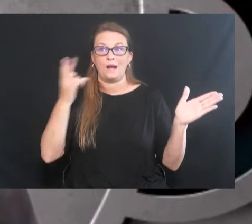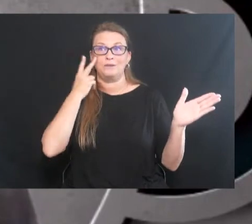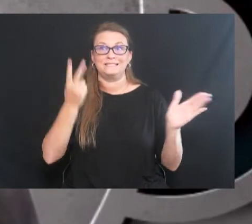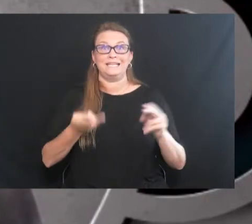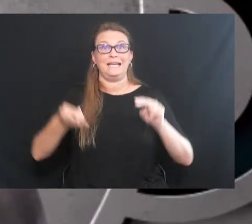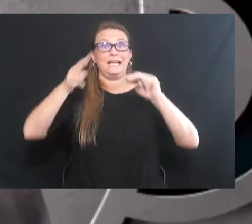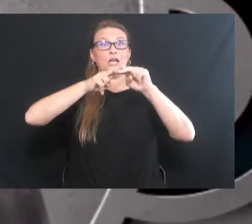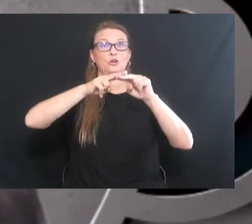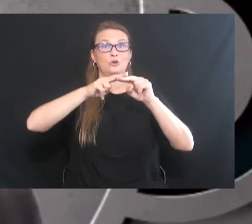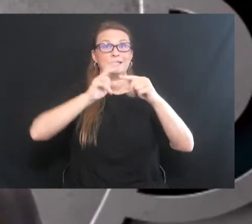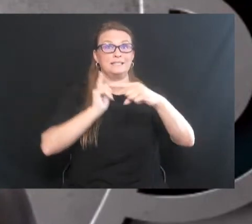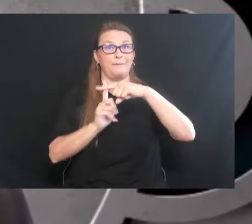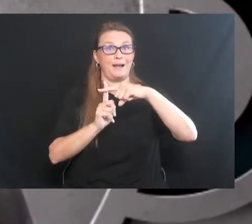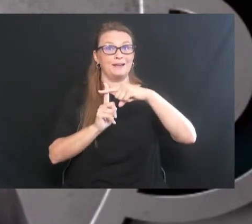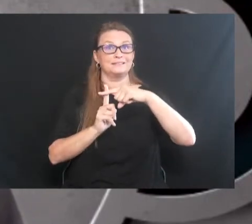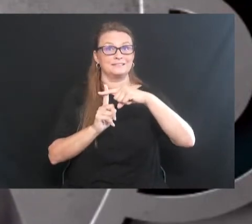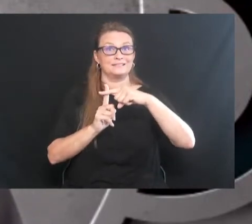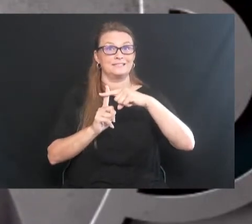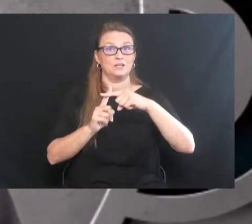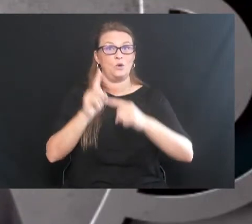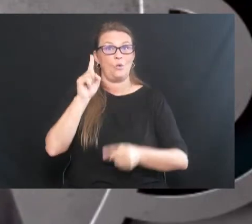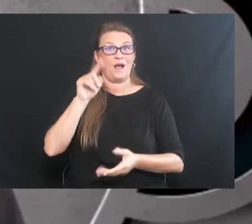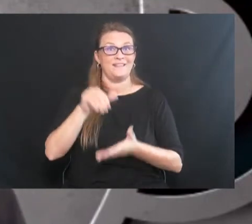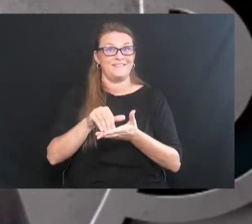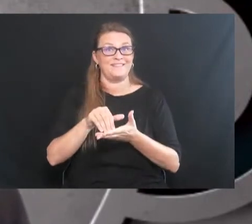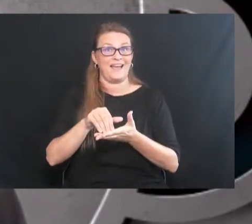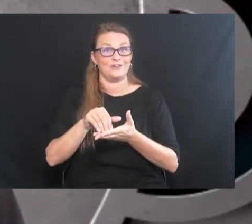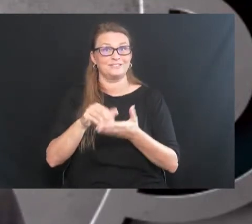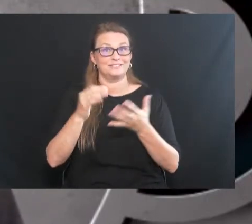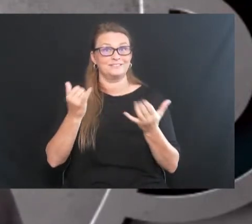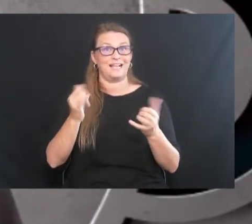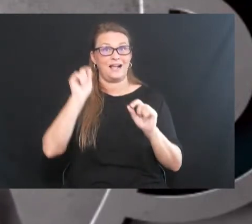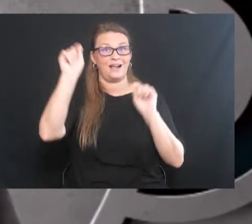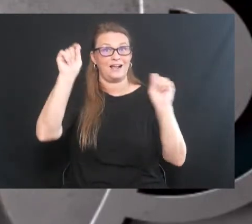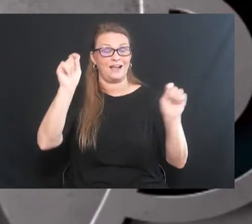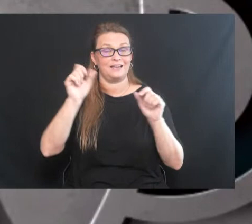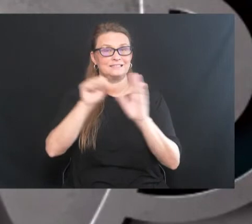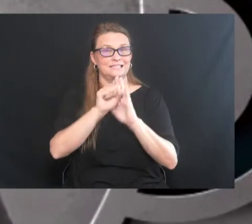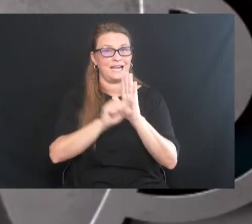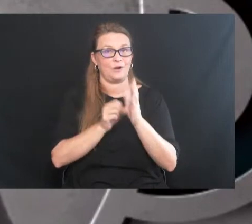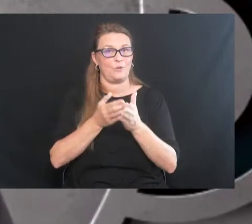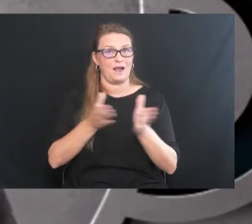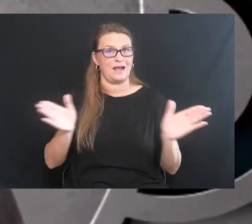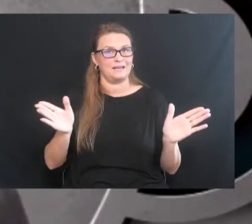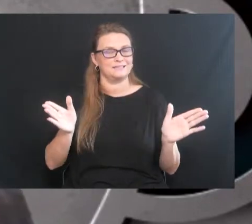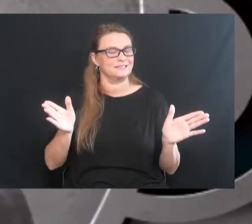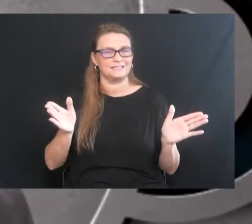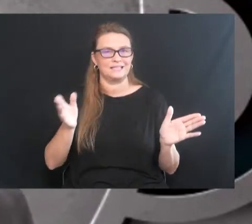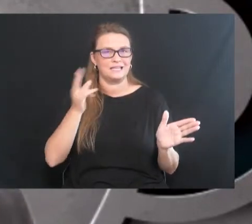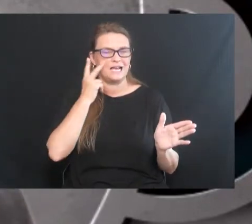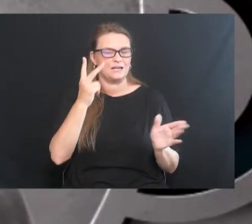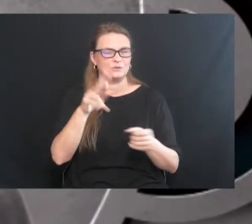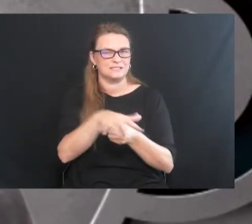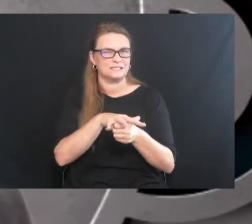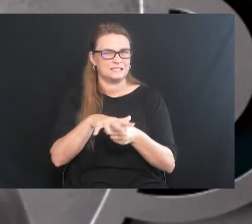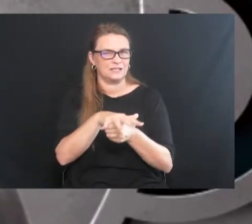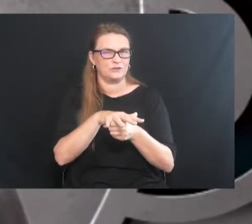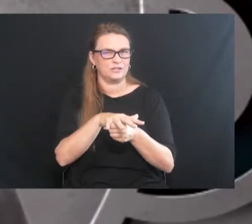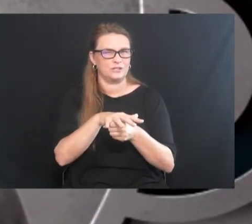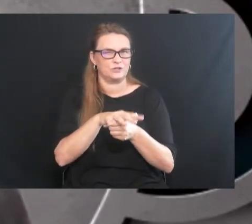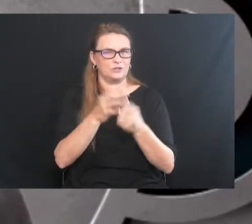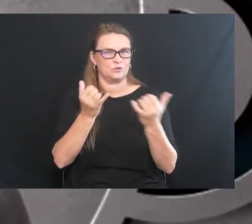3 days, we've had less than 1,000 cases statewide, so that is helping. But I don't see a geographical